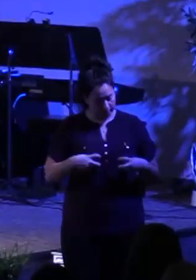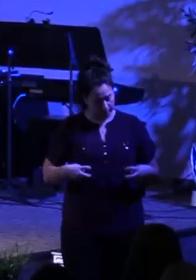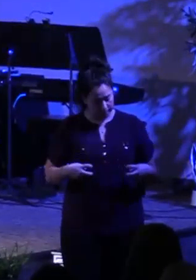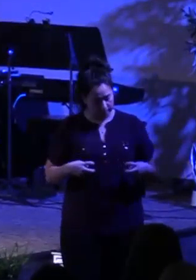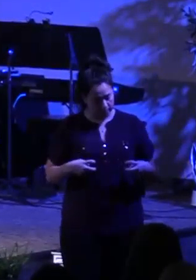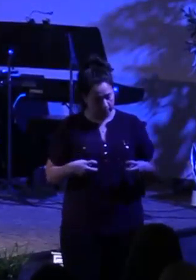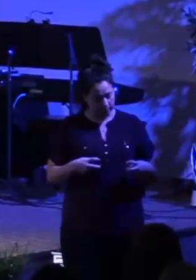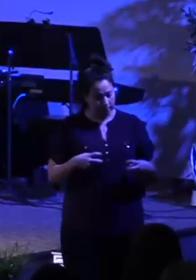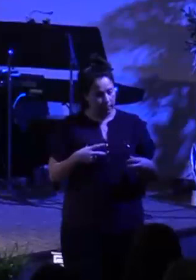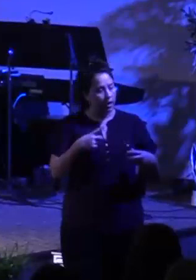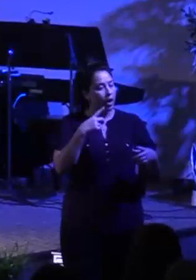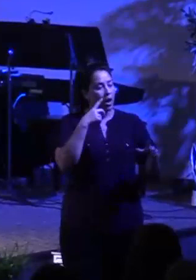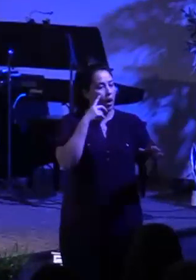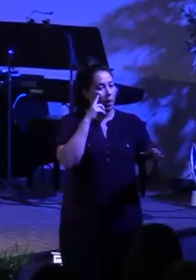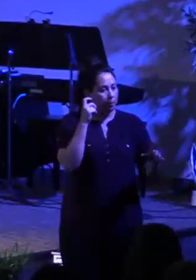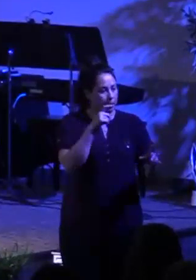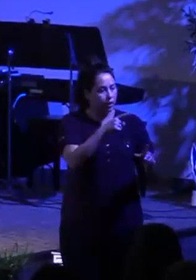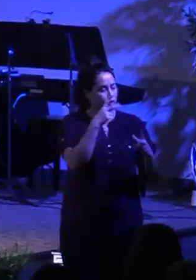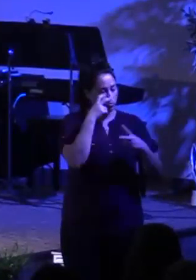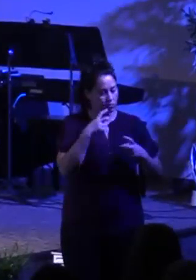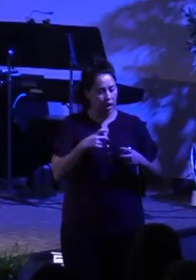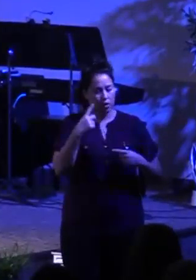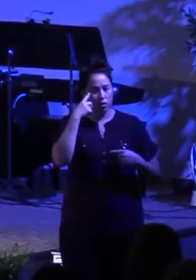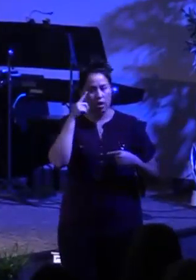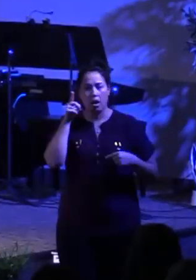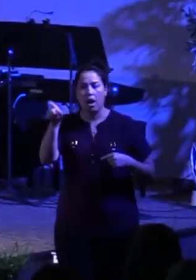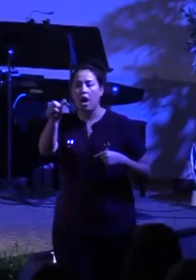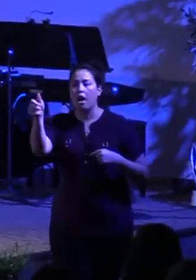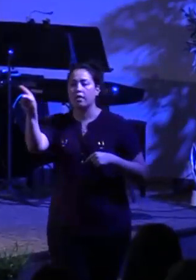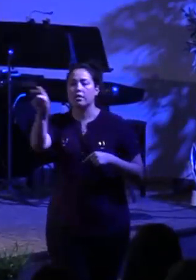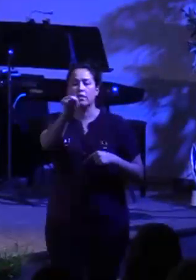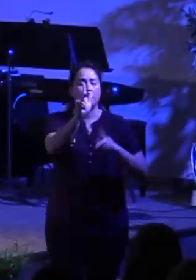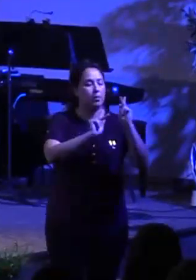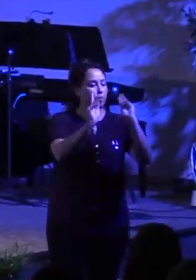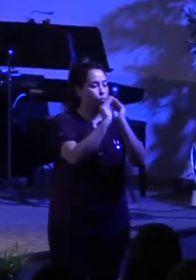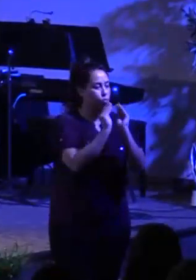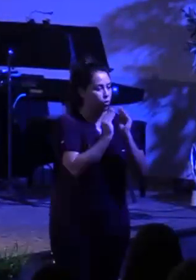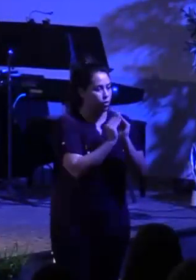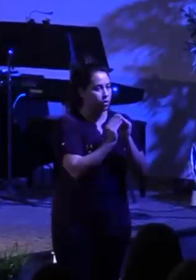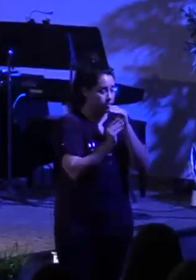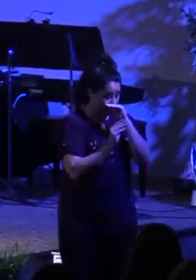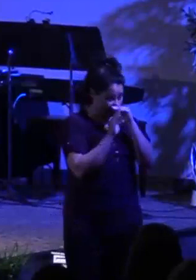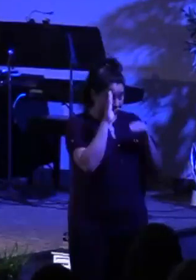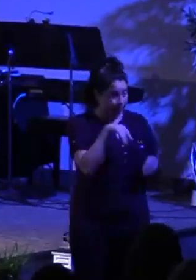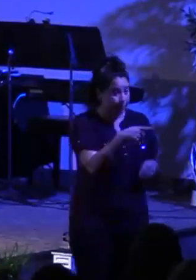because you think of others more. Does that make sense? And it's a common practice. It's like, you can't